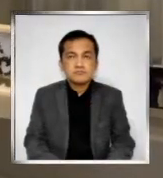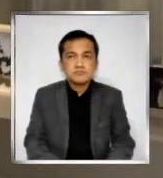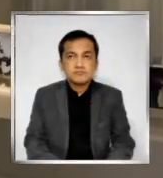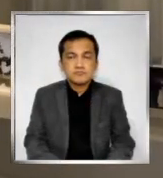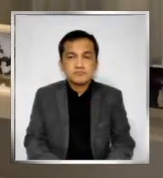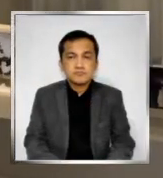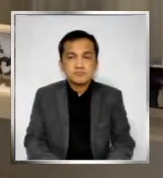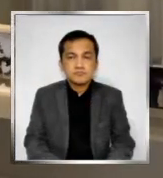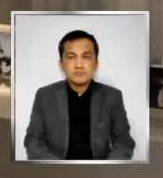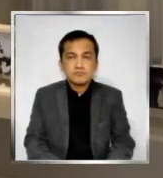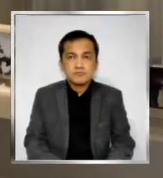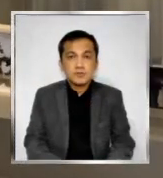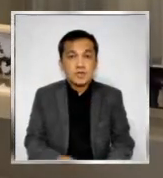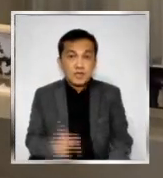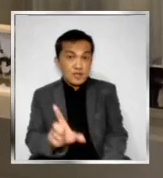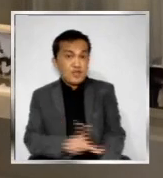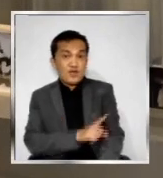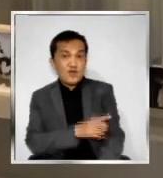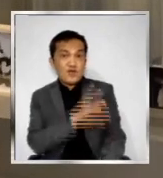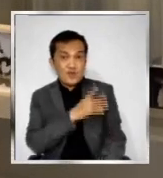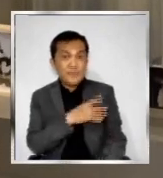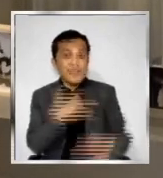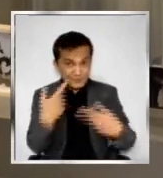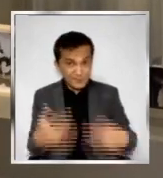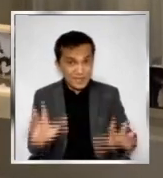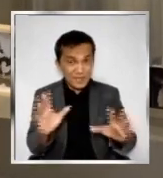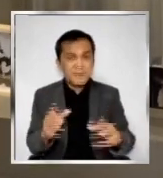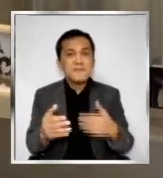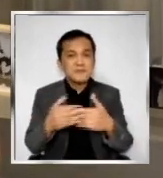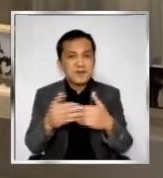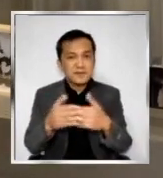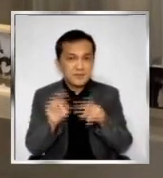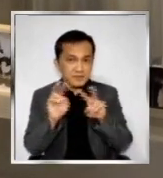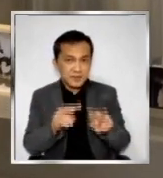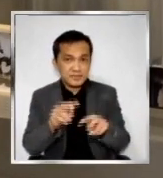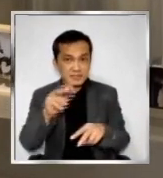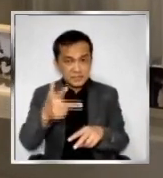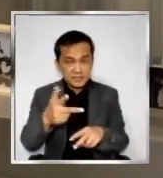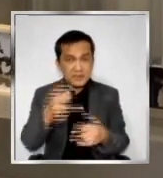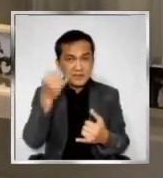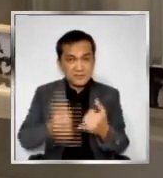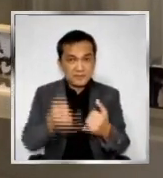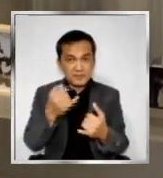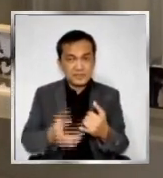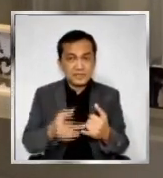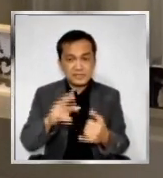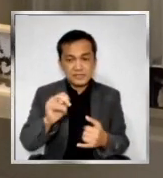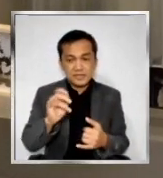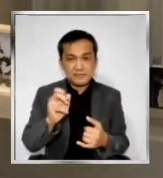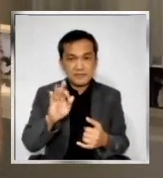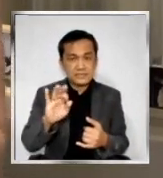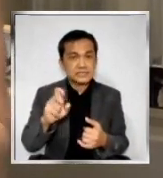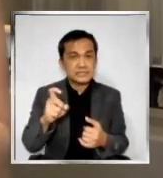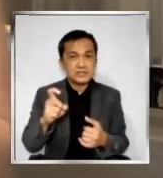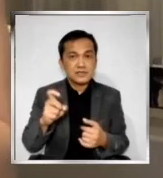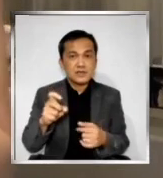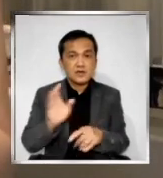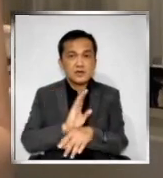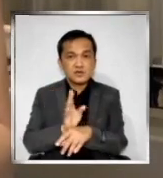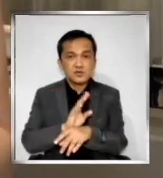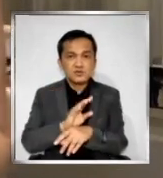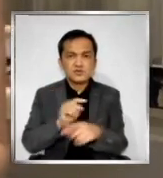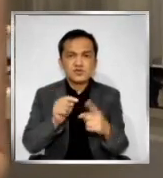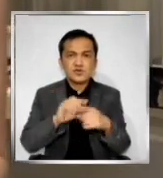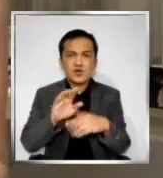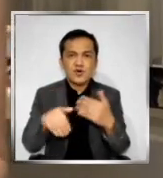The long wait is over! Malapit nang mapanood ang third and final installment ng Netflix hit movie na To All the Boys Just in